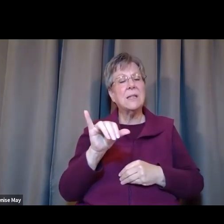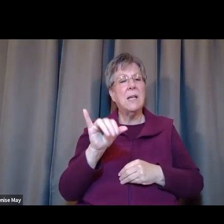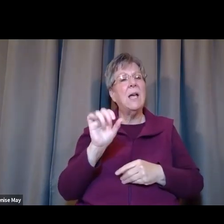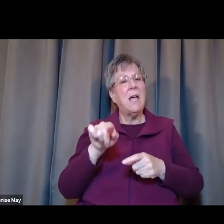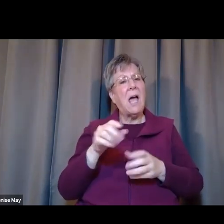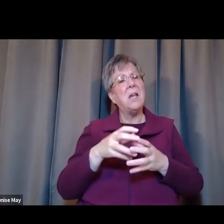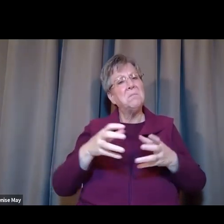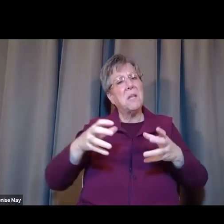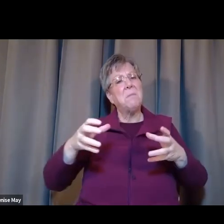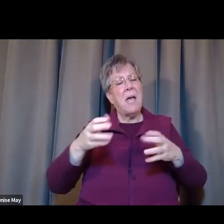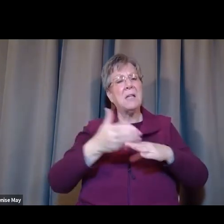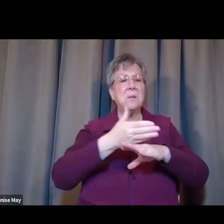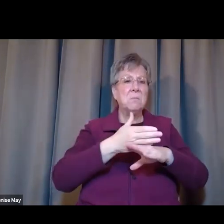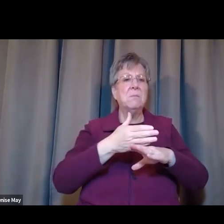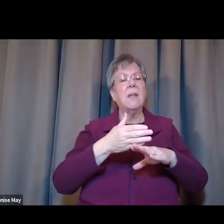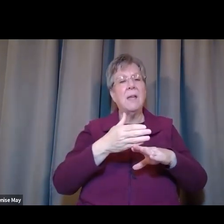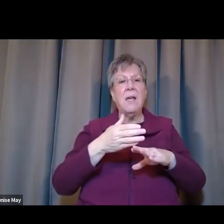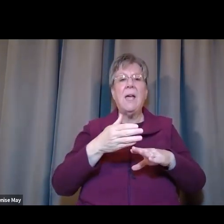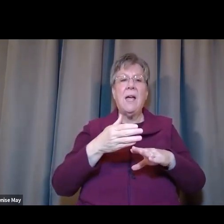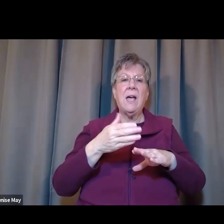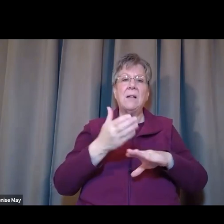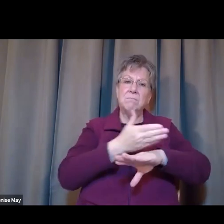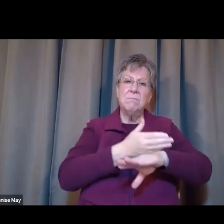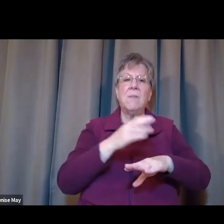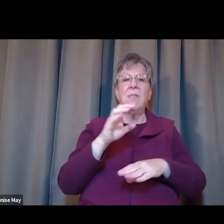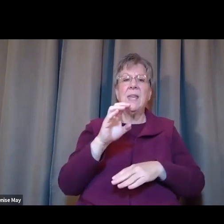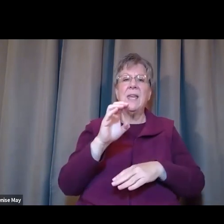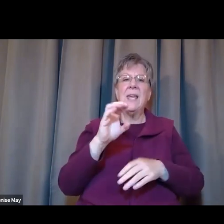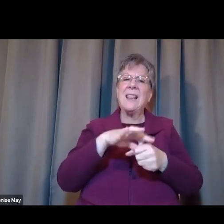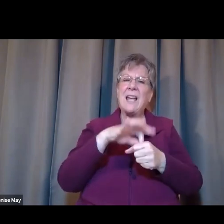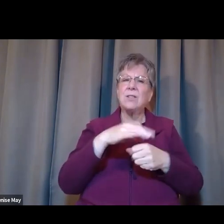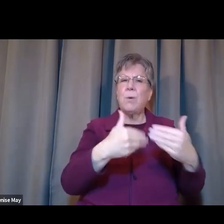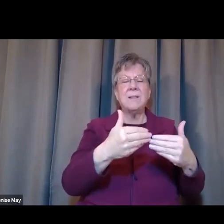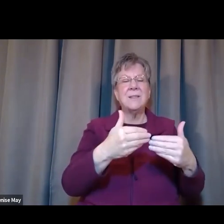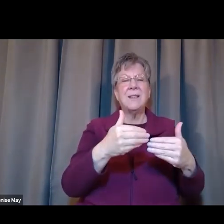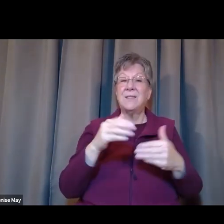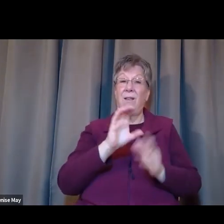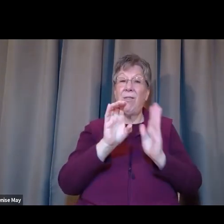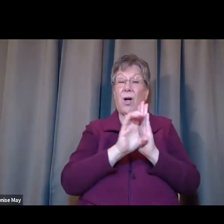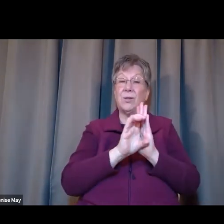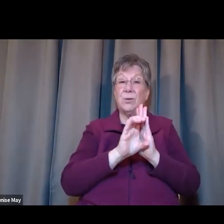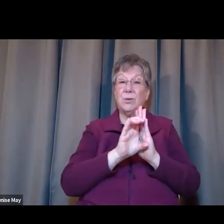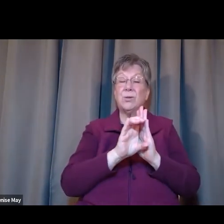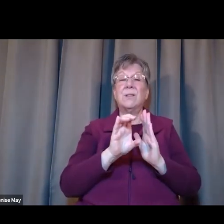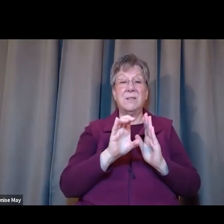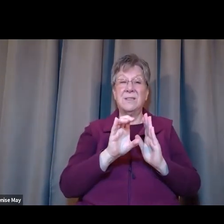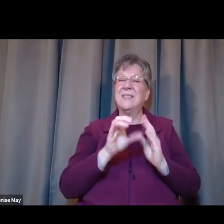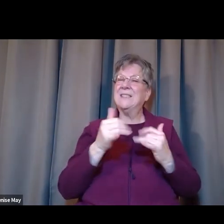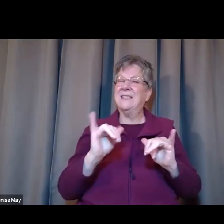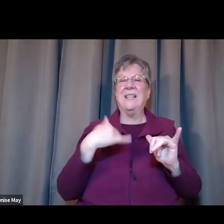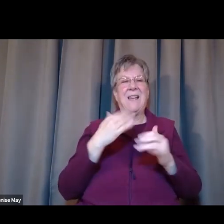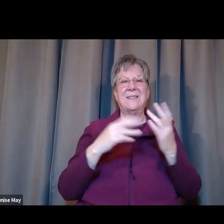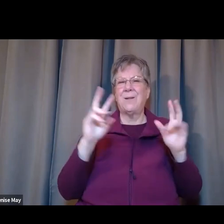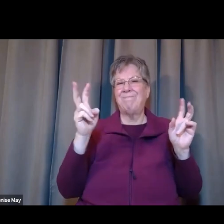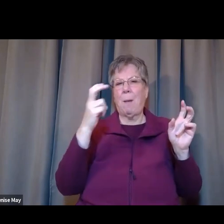franchise and updated our electoral processes, the Constitution's small d democratic blind spots are so great,